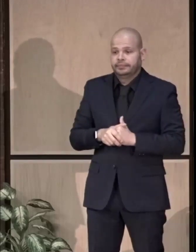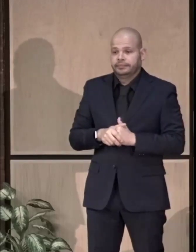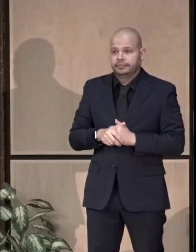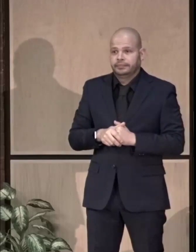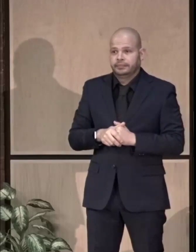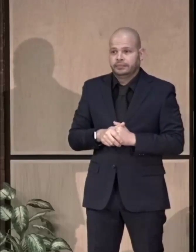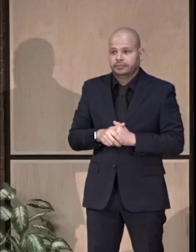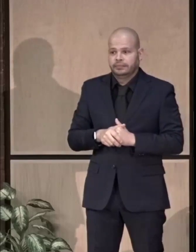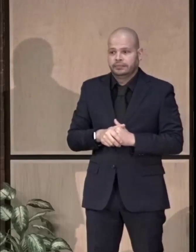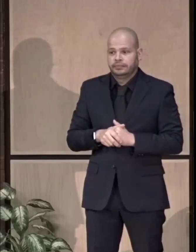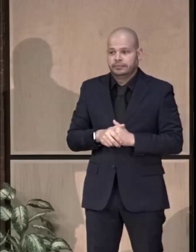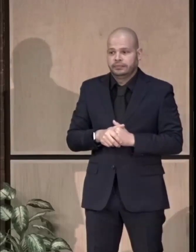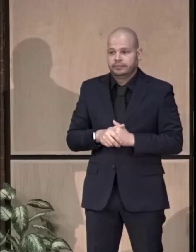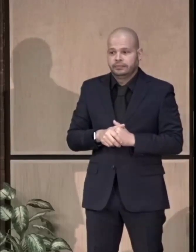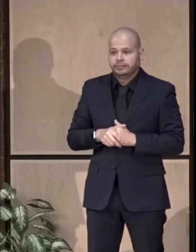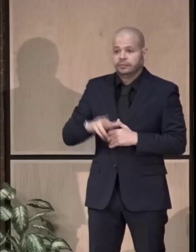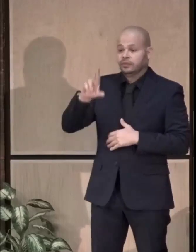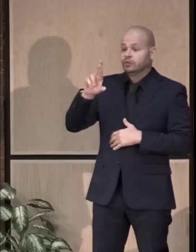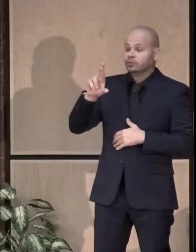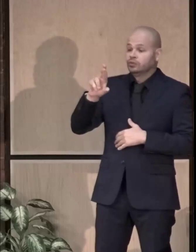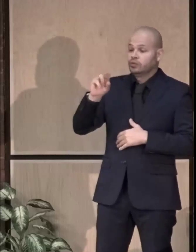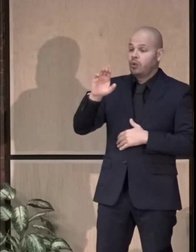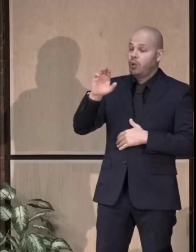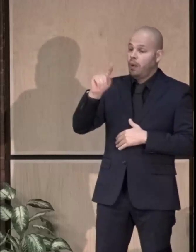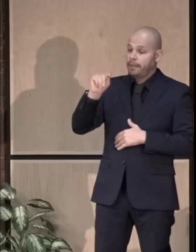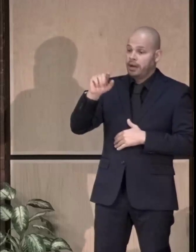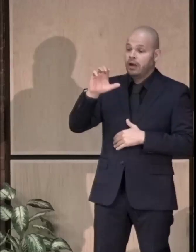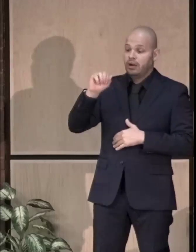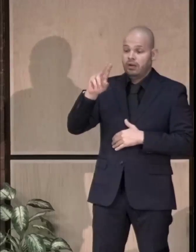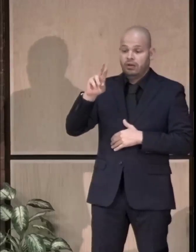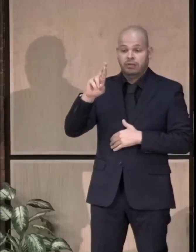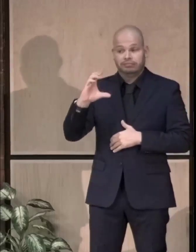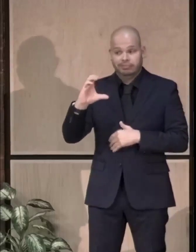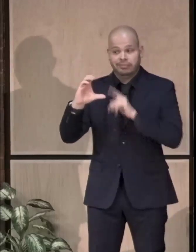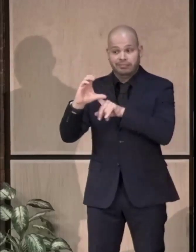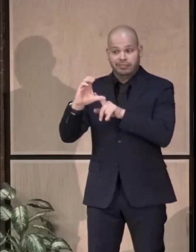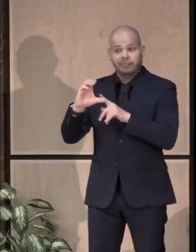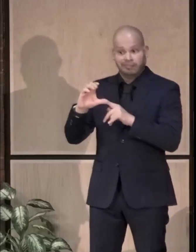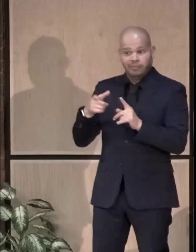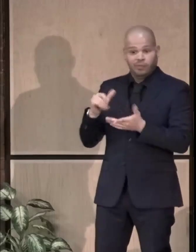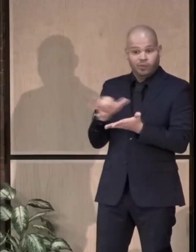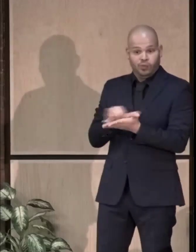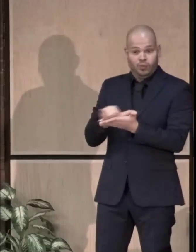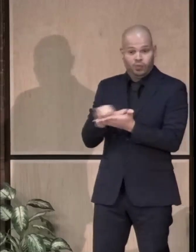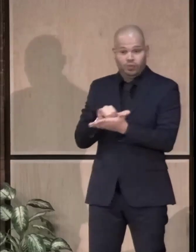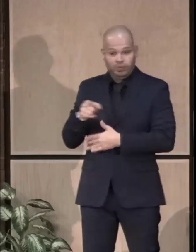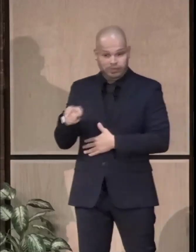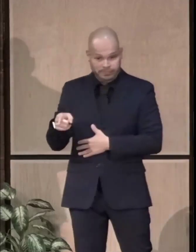Robert Card was in New York and there was the incident at the